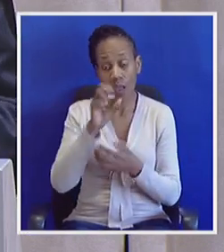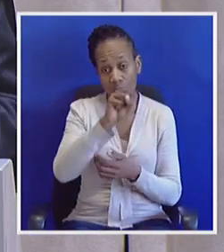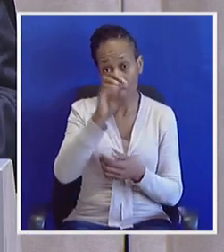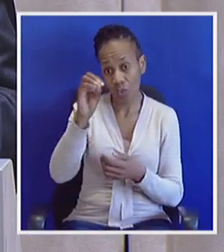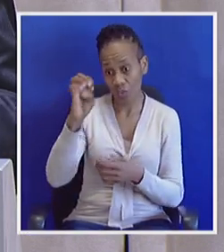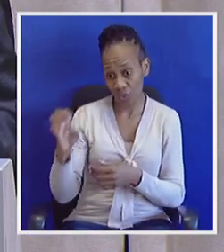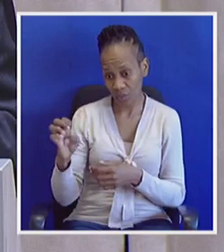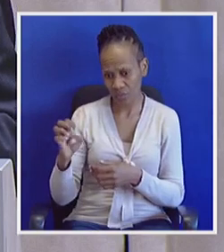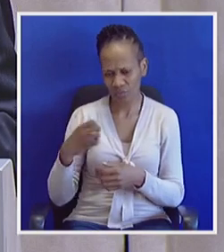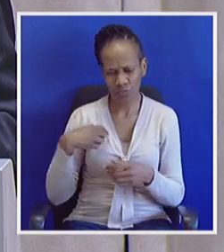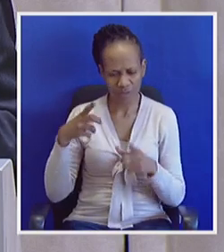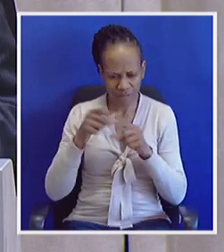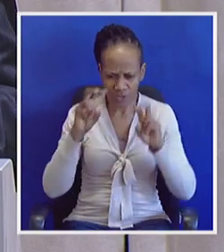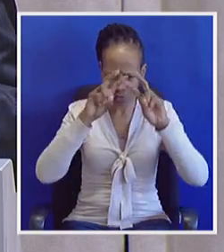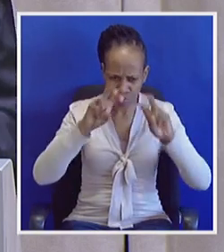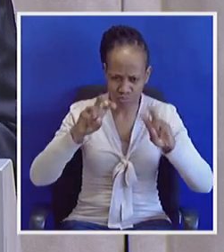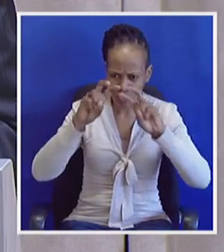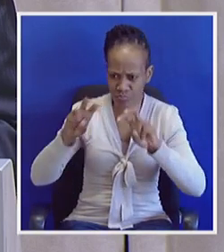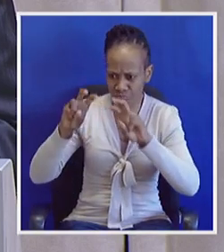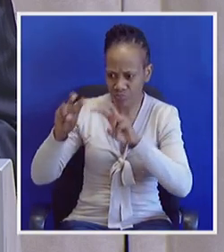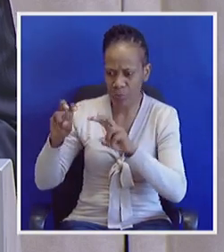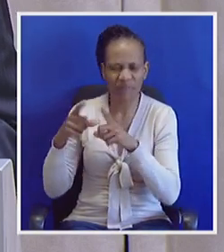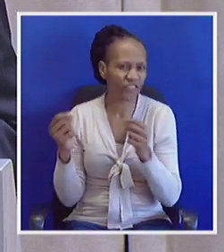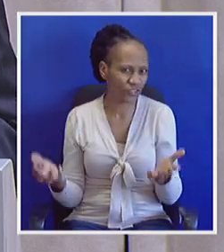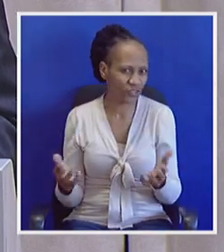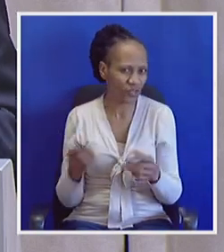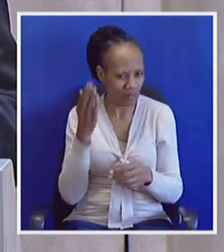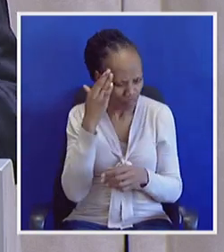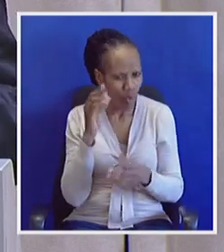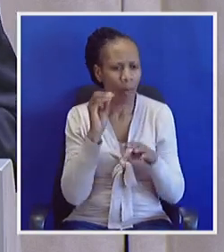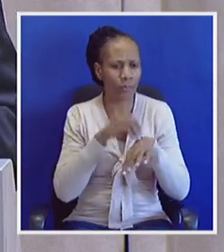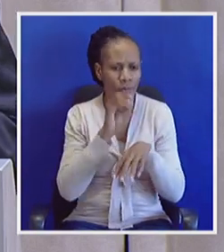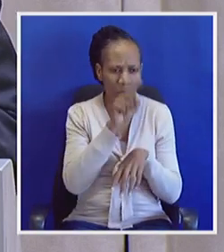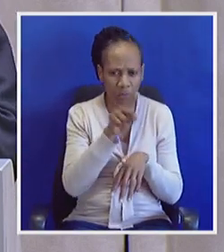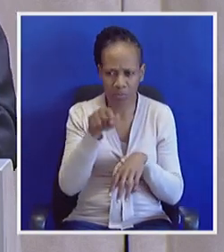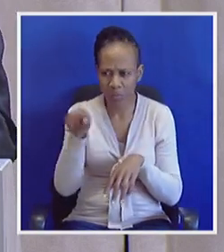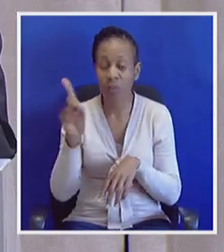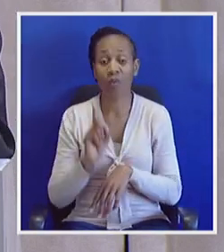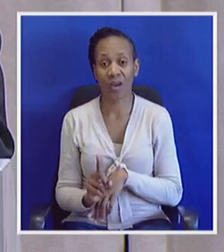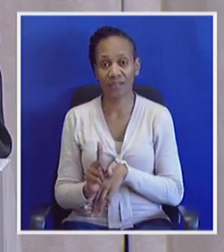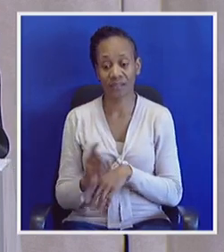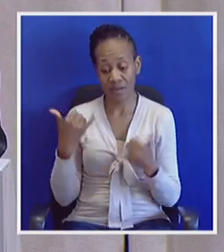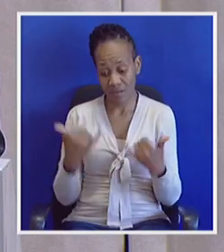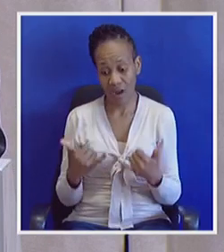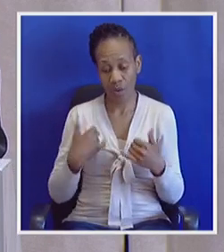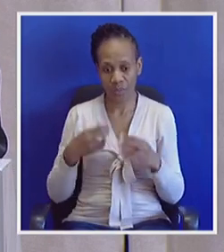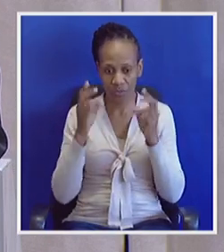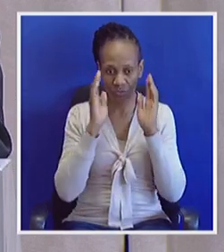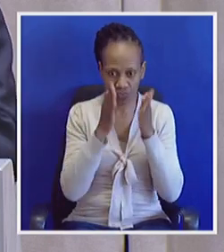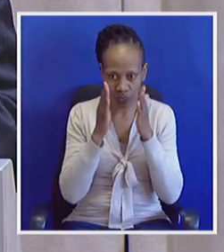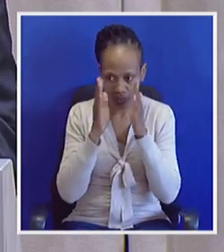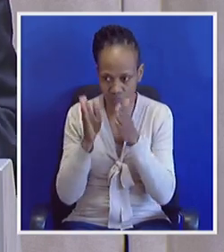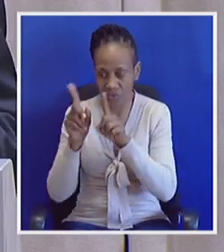have done a full diagnosis. We know what the problems are, and we are now addressing those